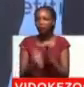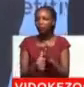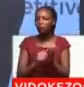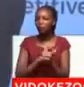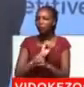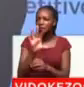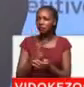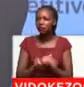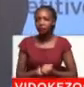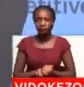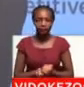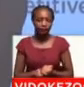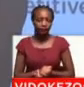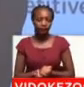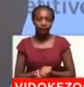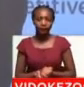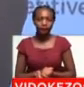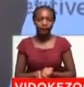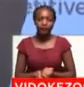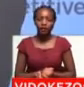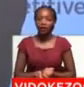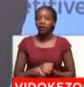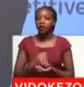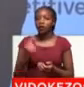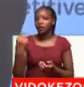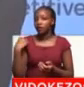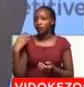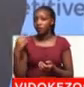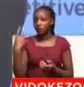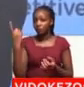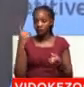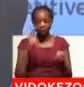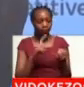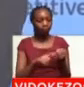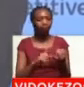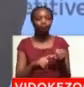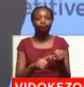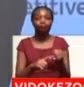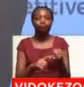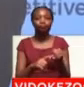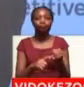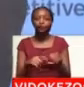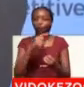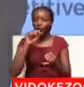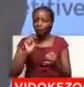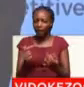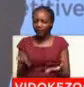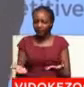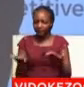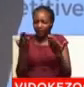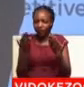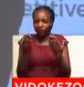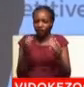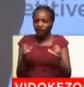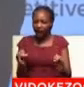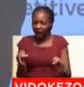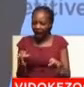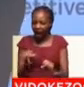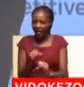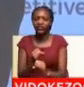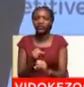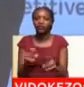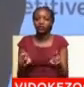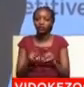To stick to a number of things. Number one is levels of cleanliness, sanitation and hand